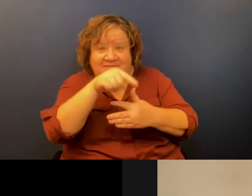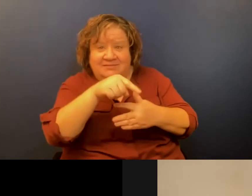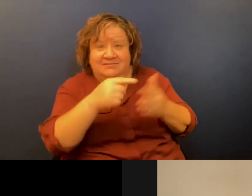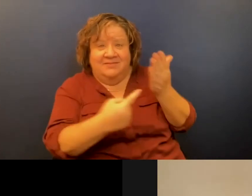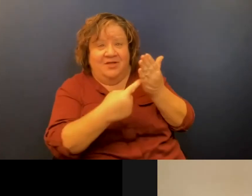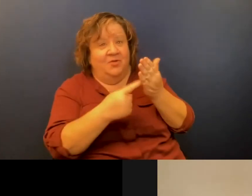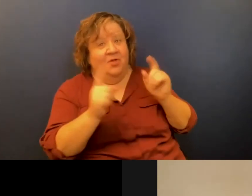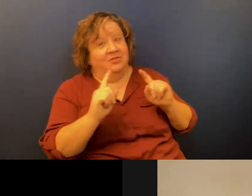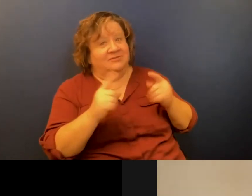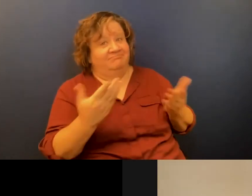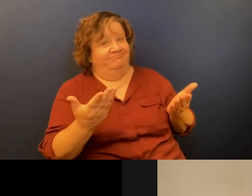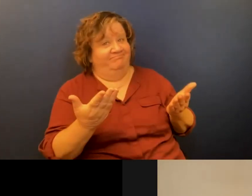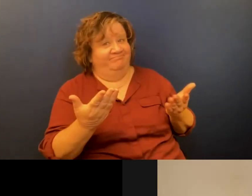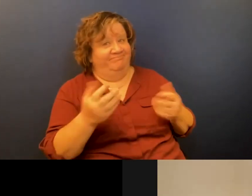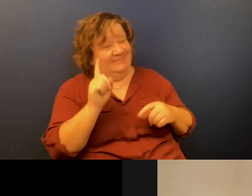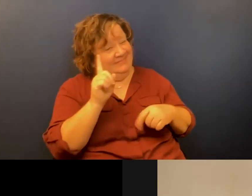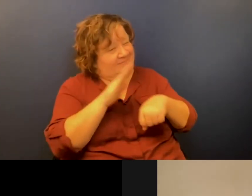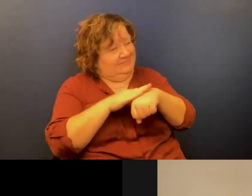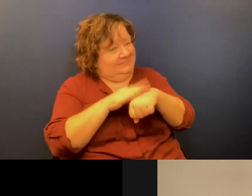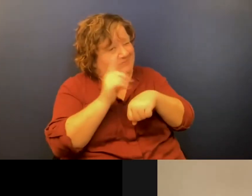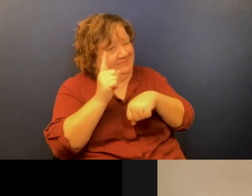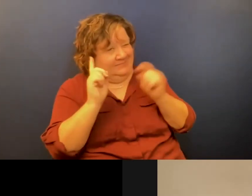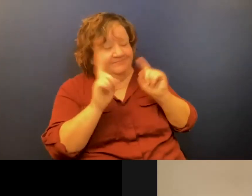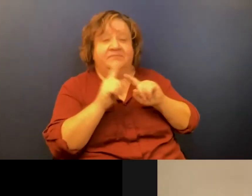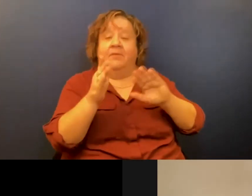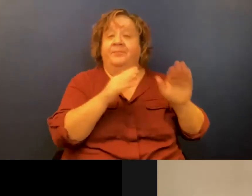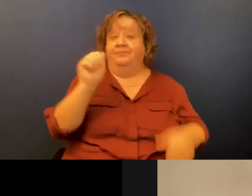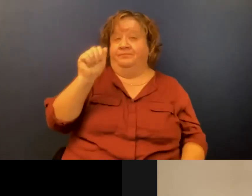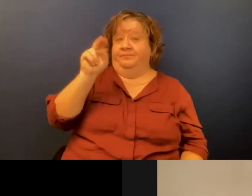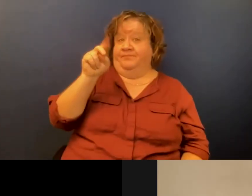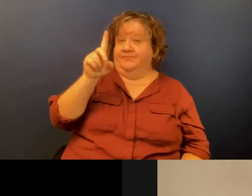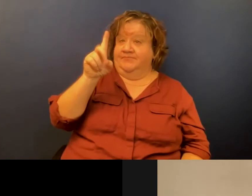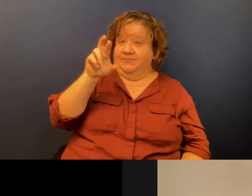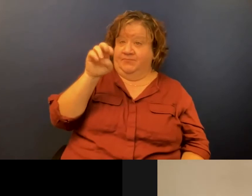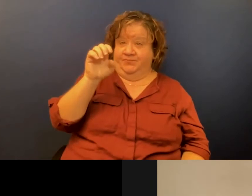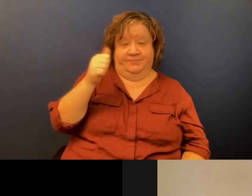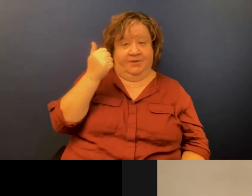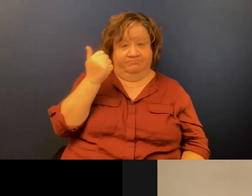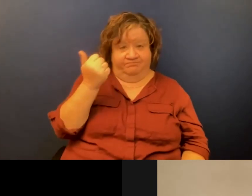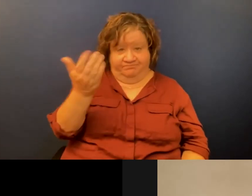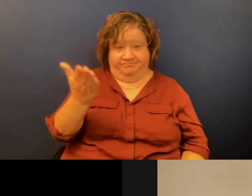how did you manage to adapt to the pandemic